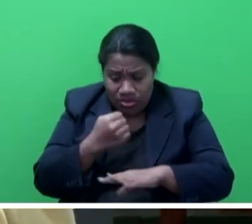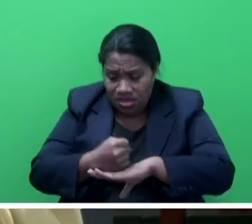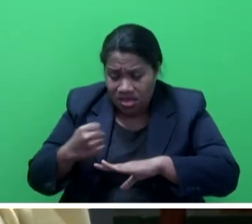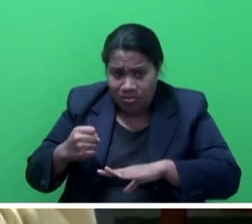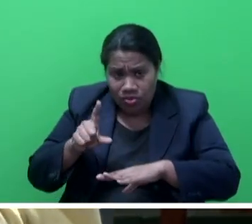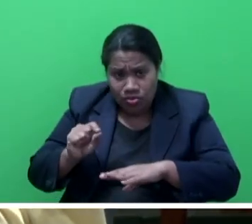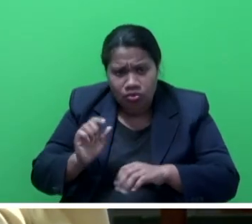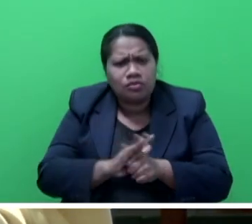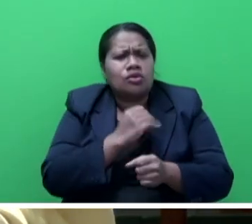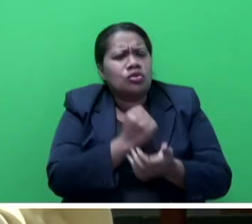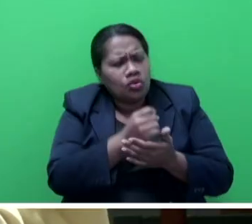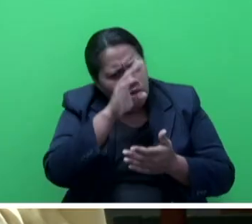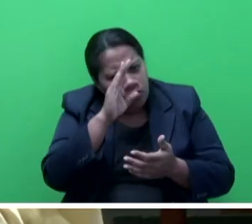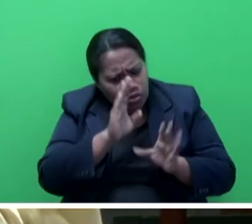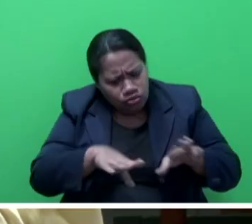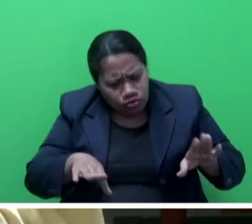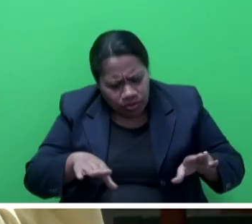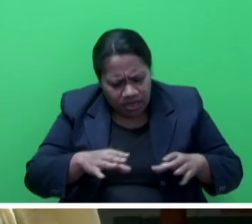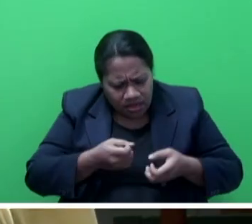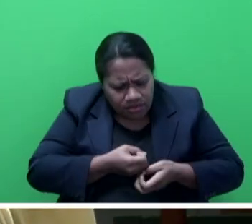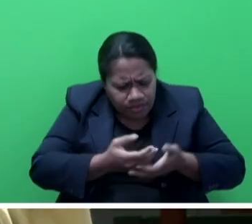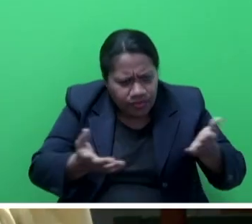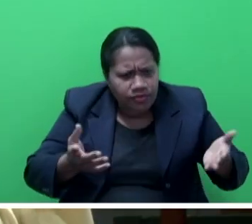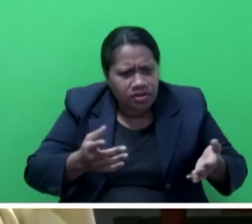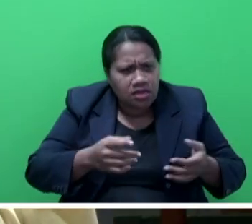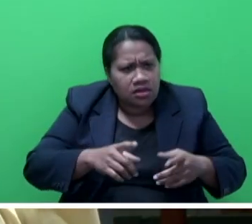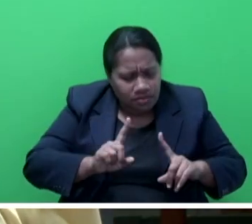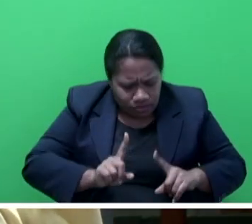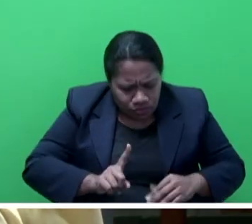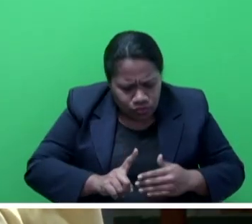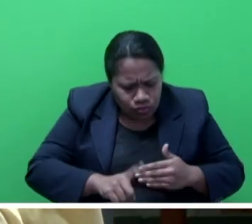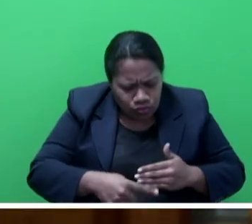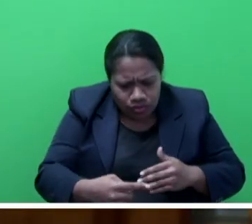and delivery of education remains paramount during and after natural disasters.